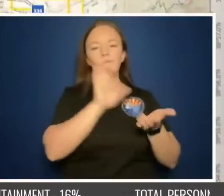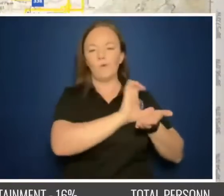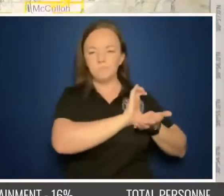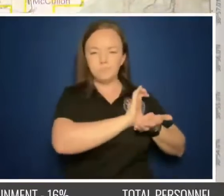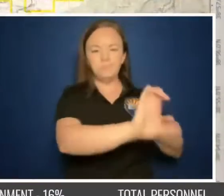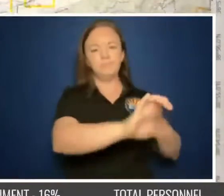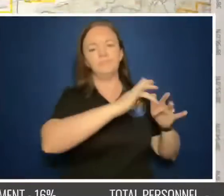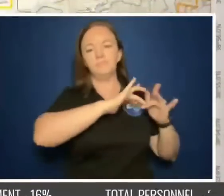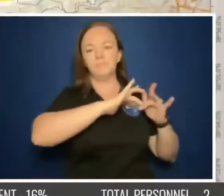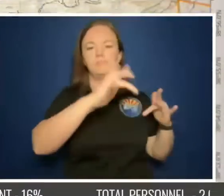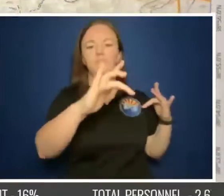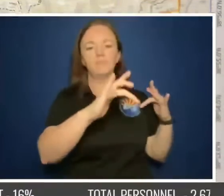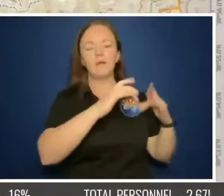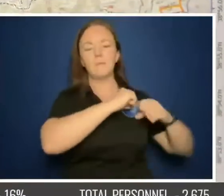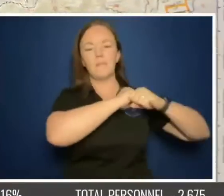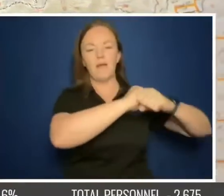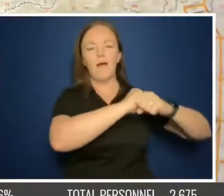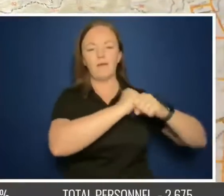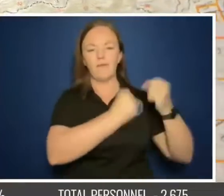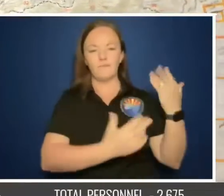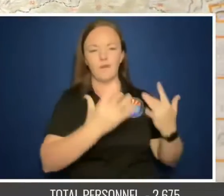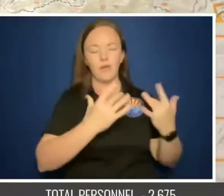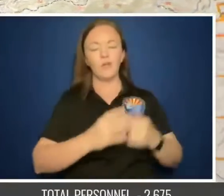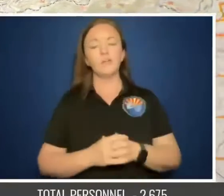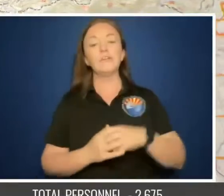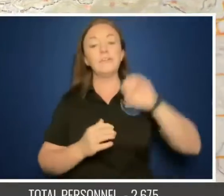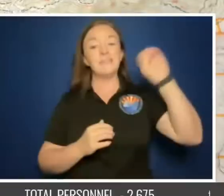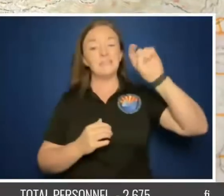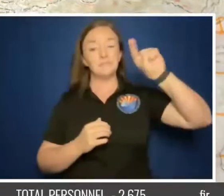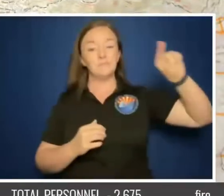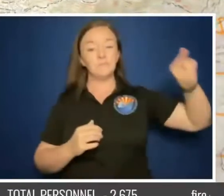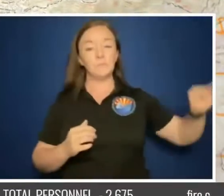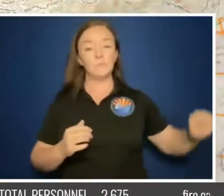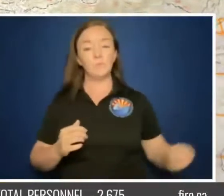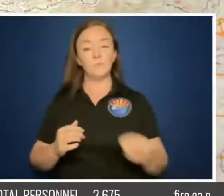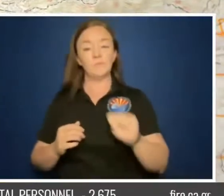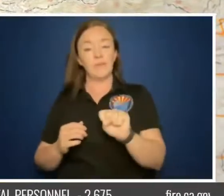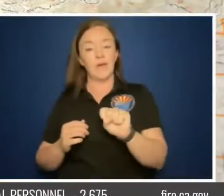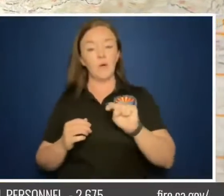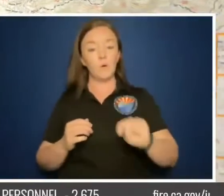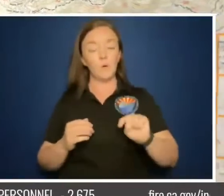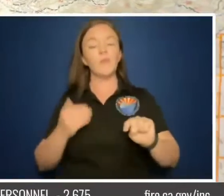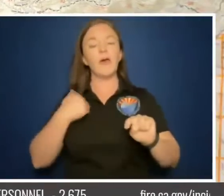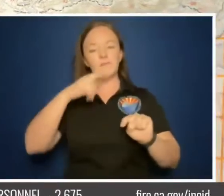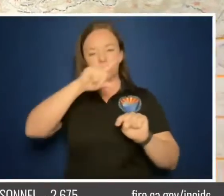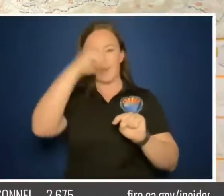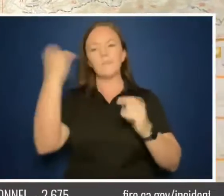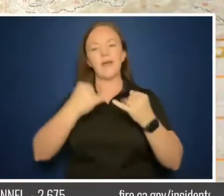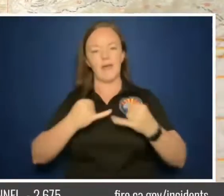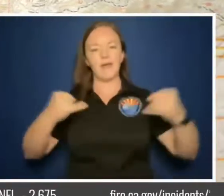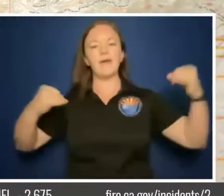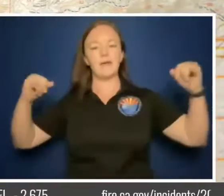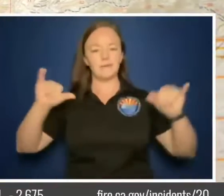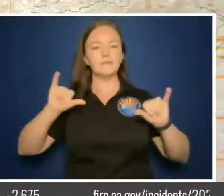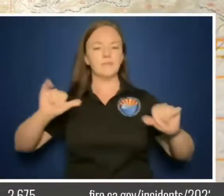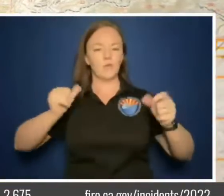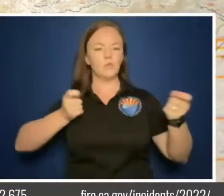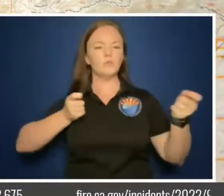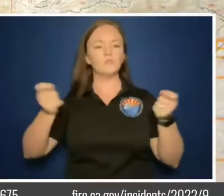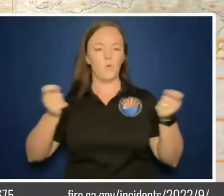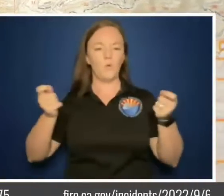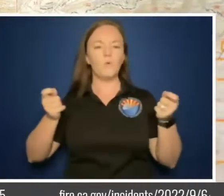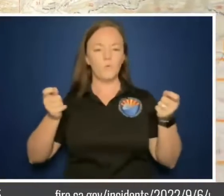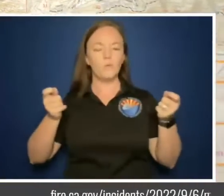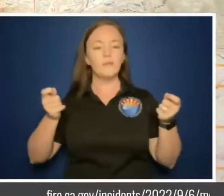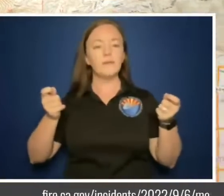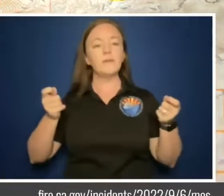here until you get to the southern part of the fire here where we have a control line where we've been able to contain or control, and